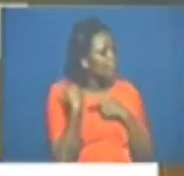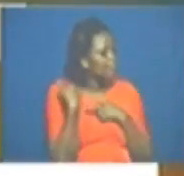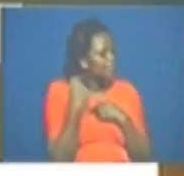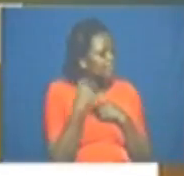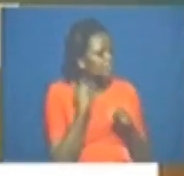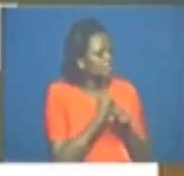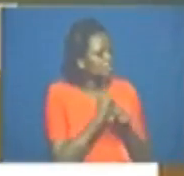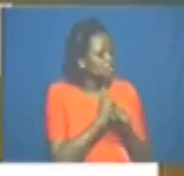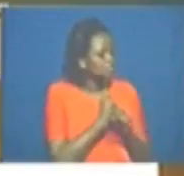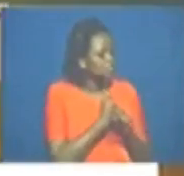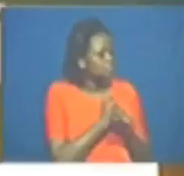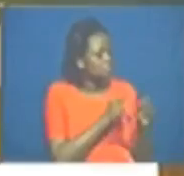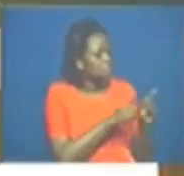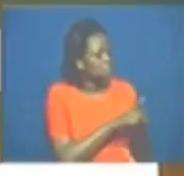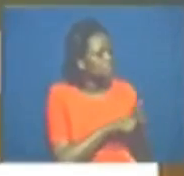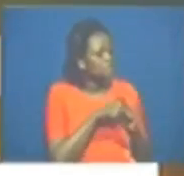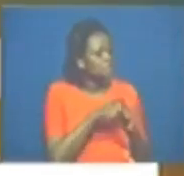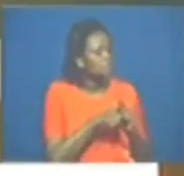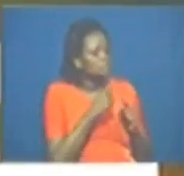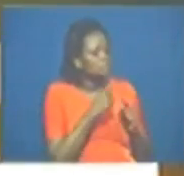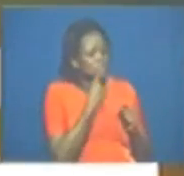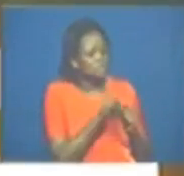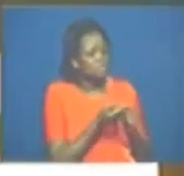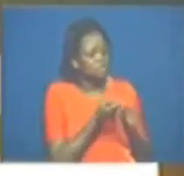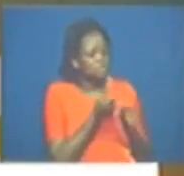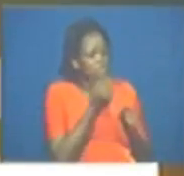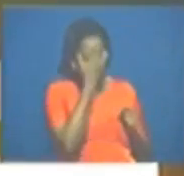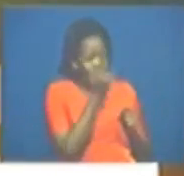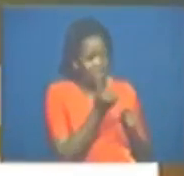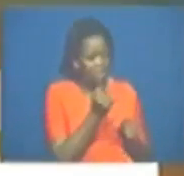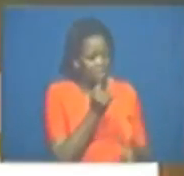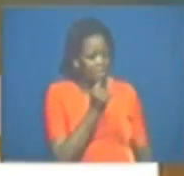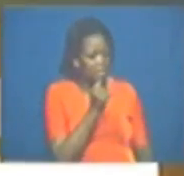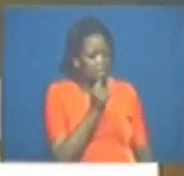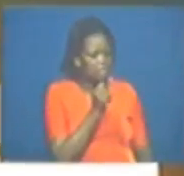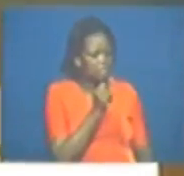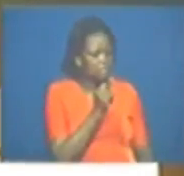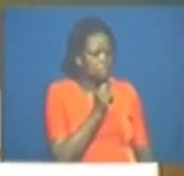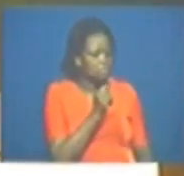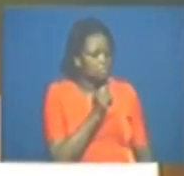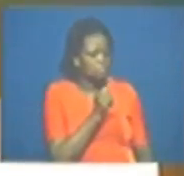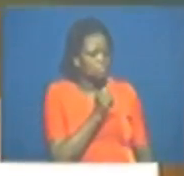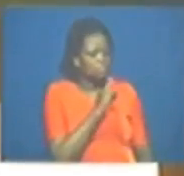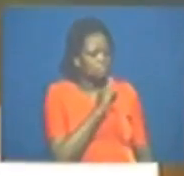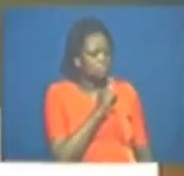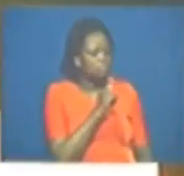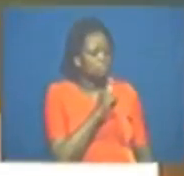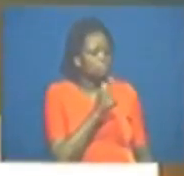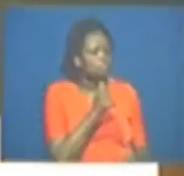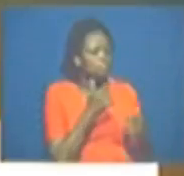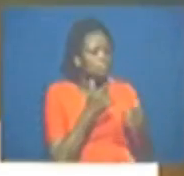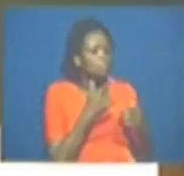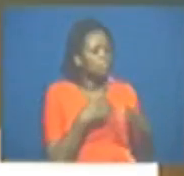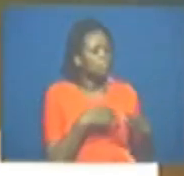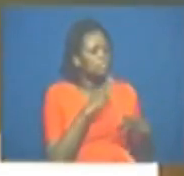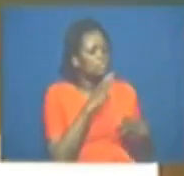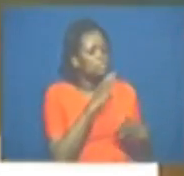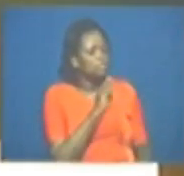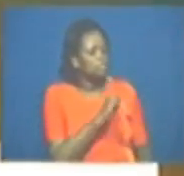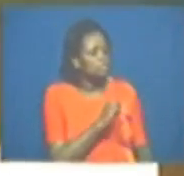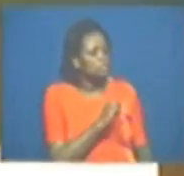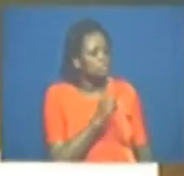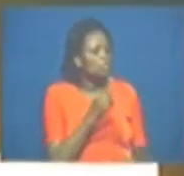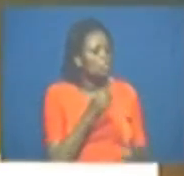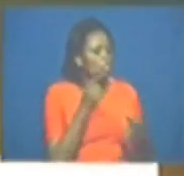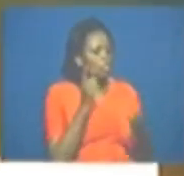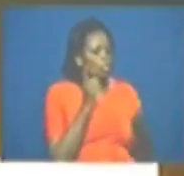function. And of course, this was cited by the COG as some of the challenges they're facing because there's no specified